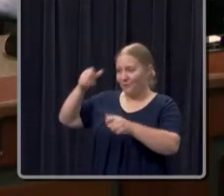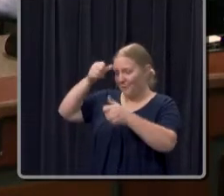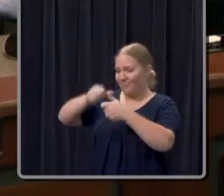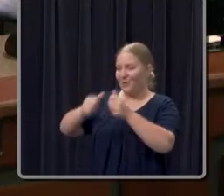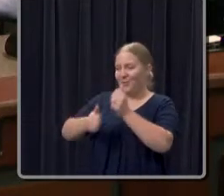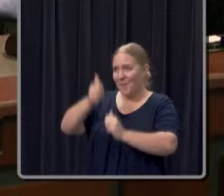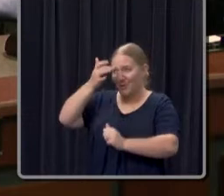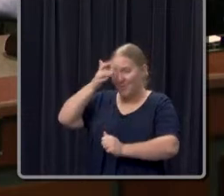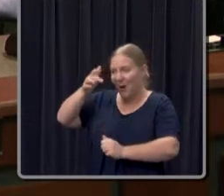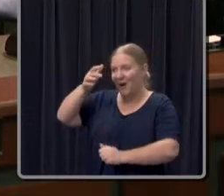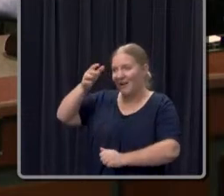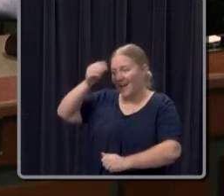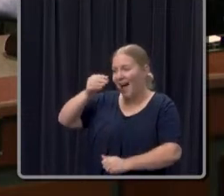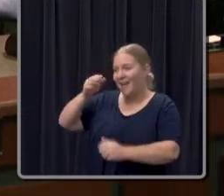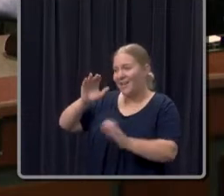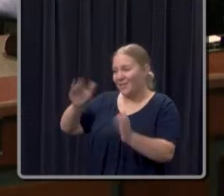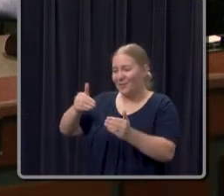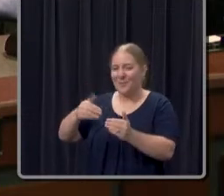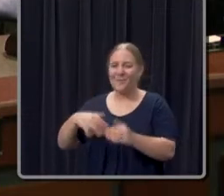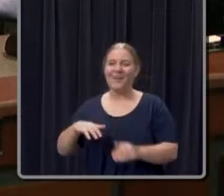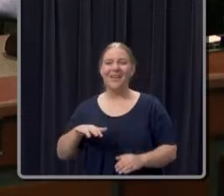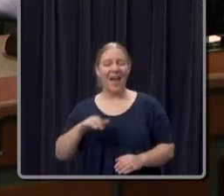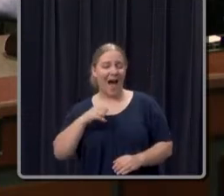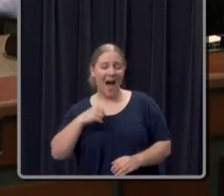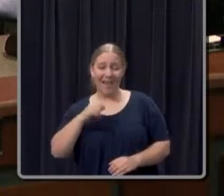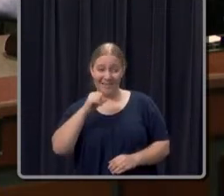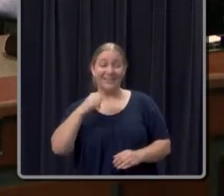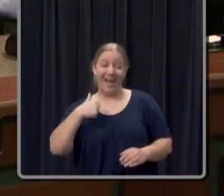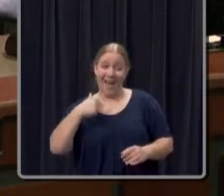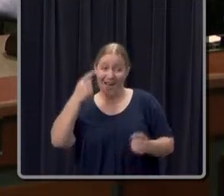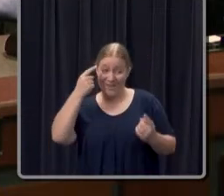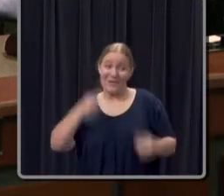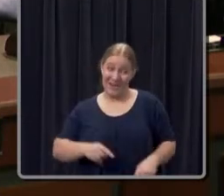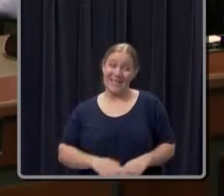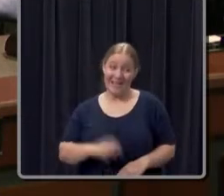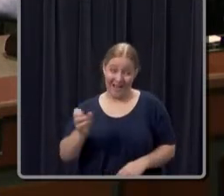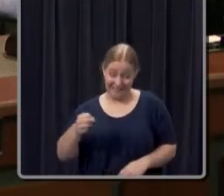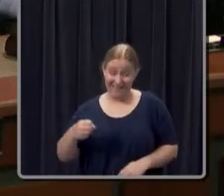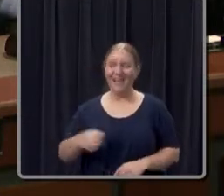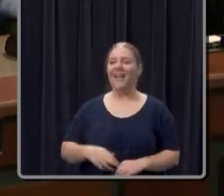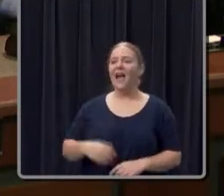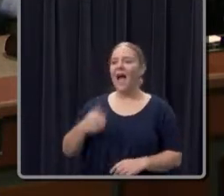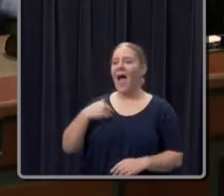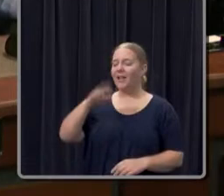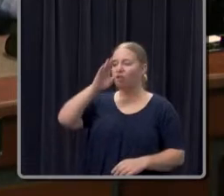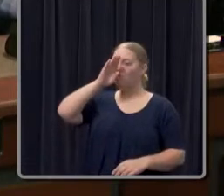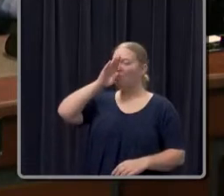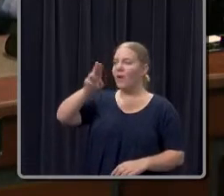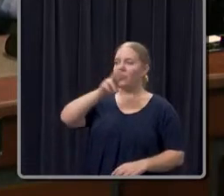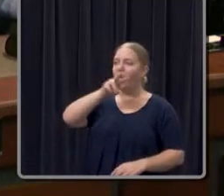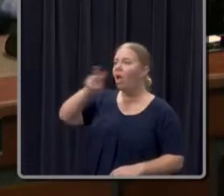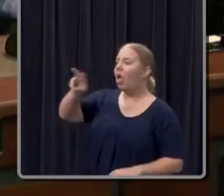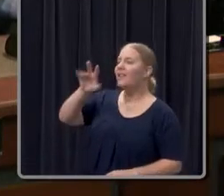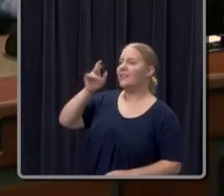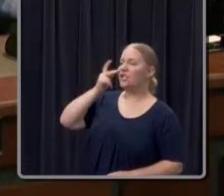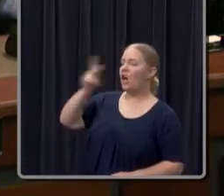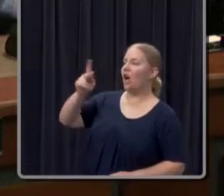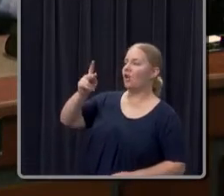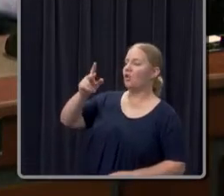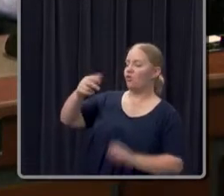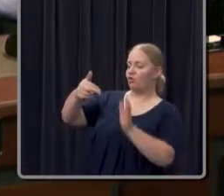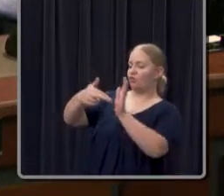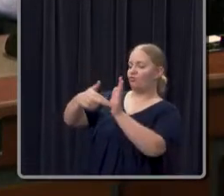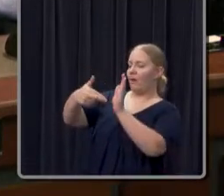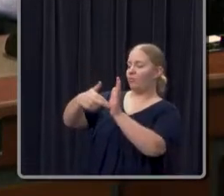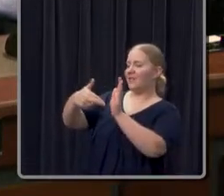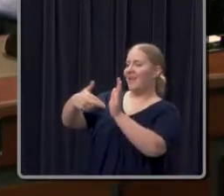got that line. So I was like, I don't disagree. So, and then I had a direct line of sight to Representative